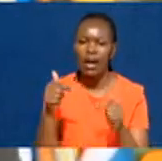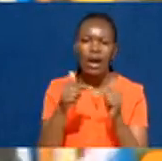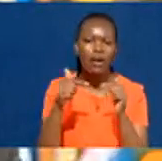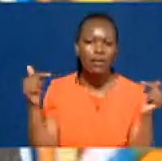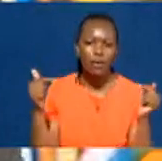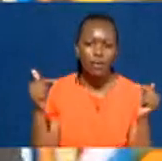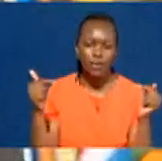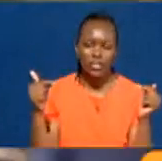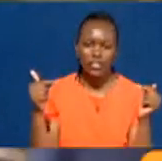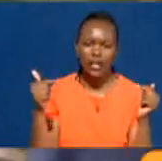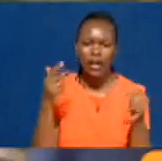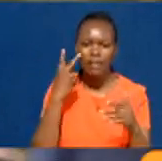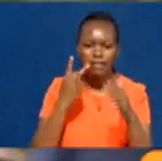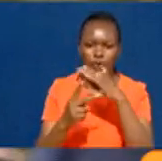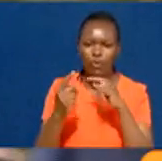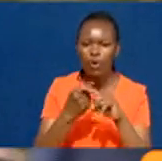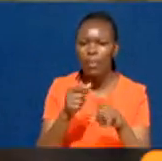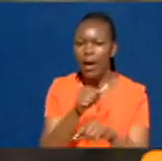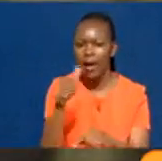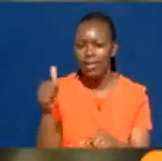ours.